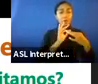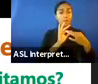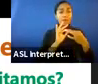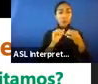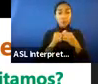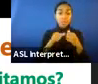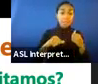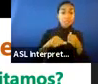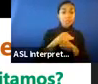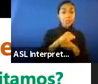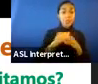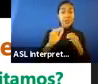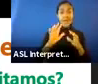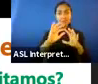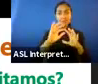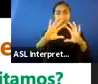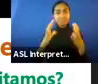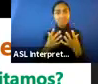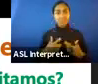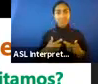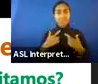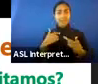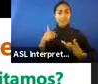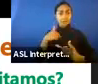the web of life that we're a part of.